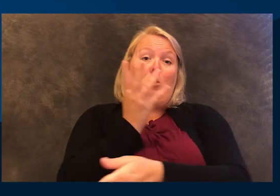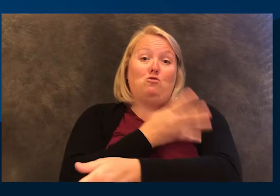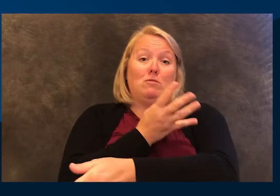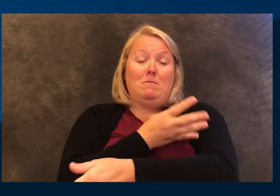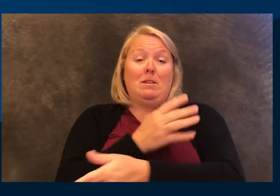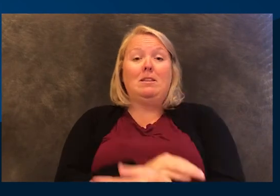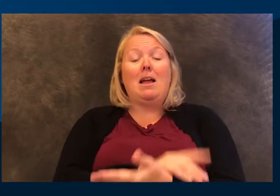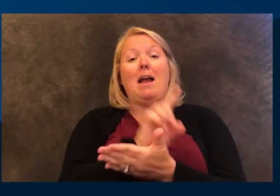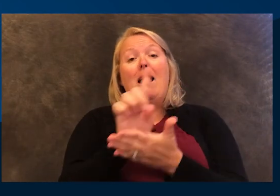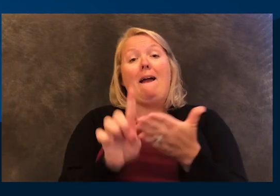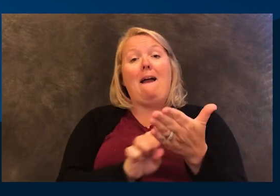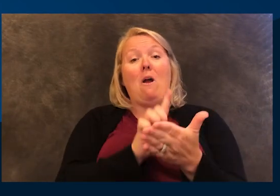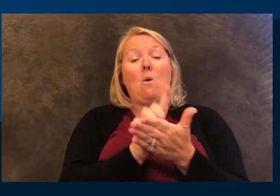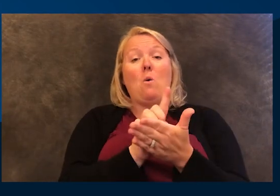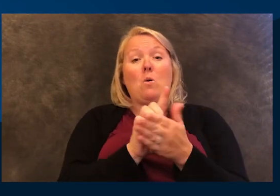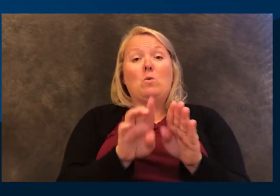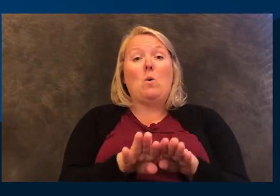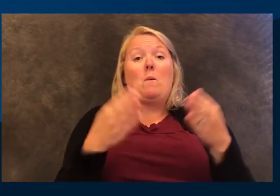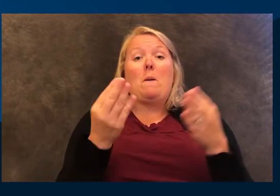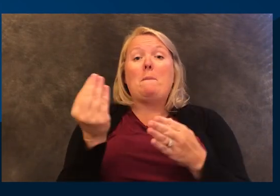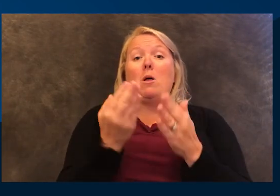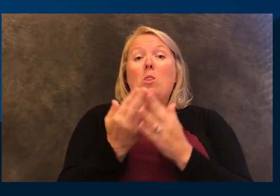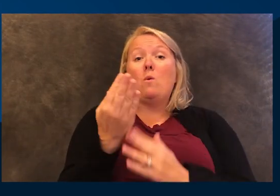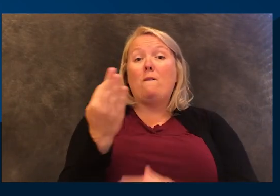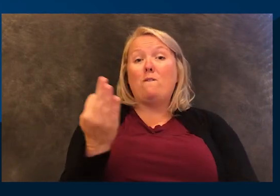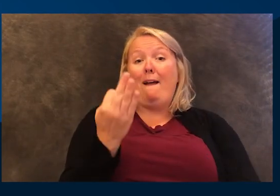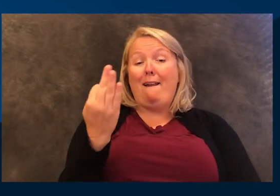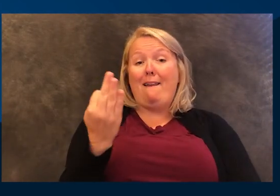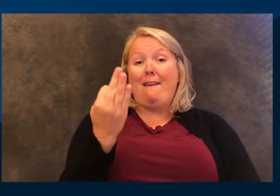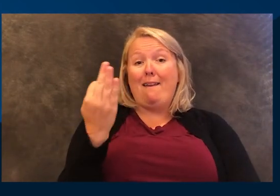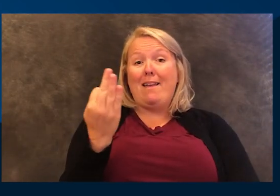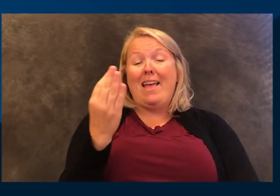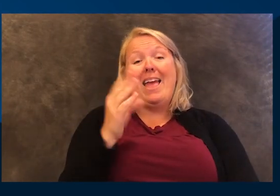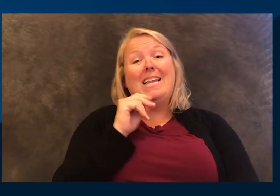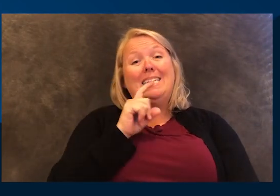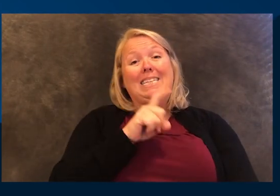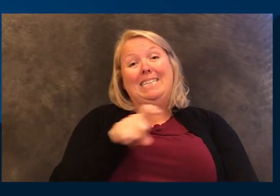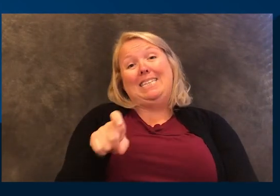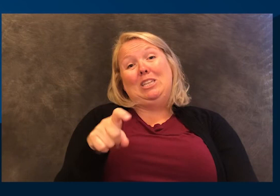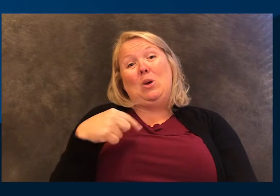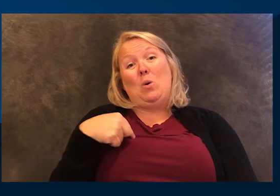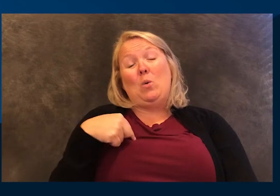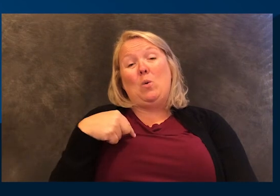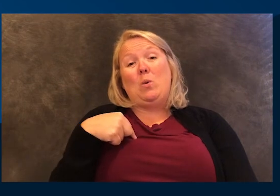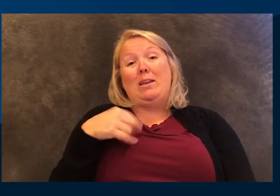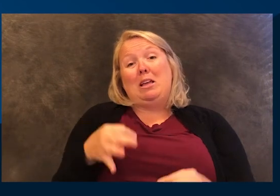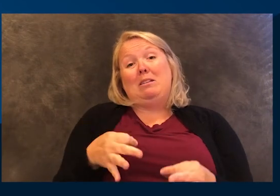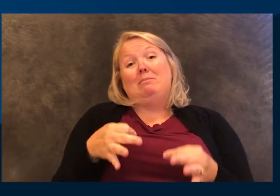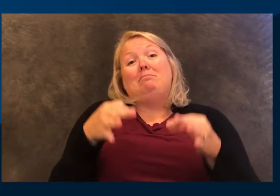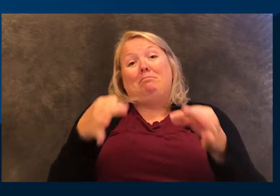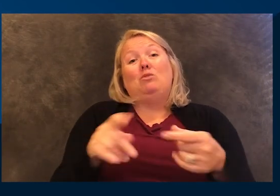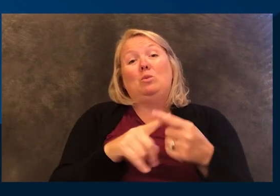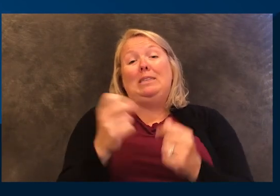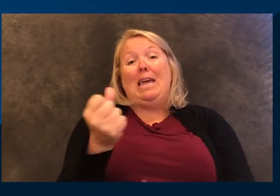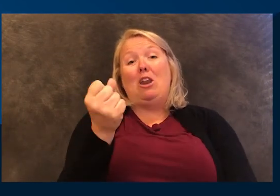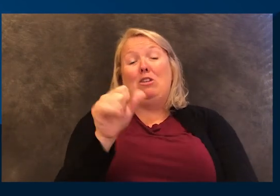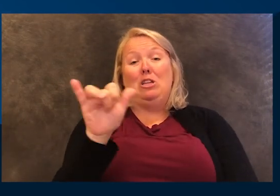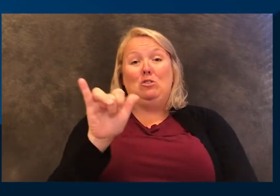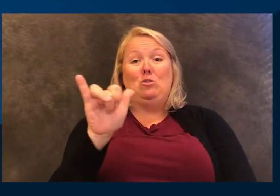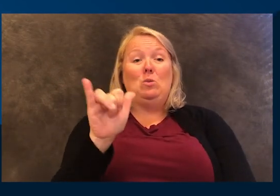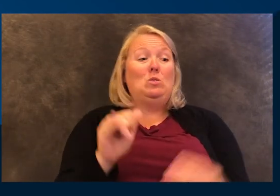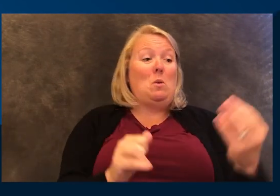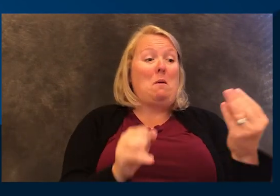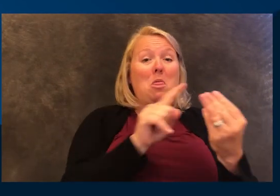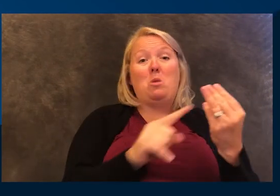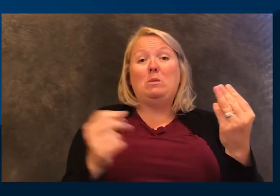There's hours of operation at Western Arbor that are Monday through Friday, and because of the needs lately, we've expanded that to include Saturdays as well. And